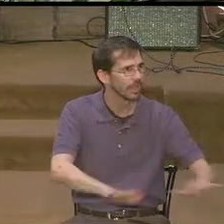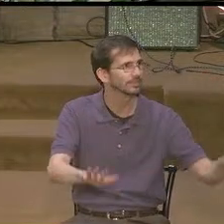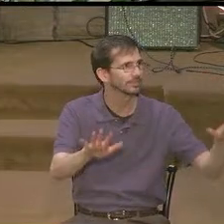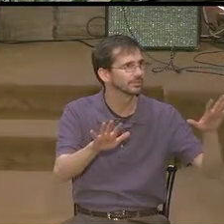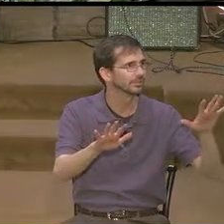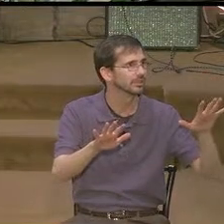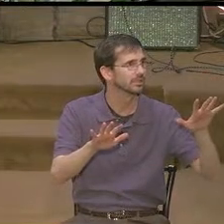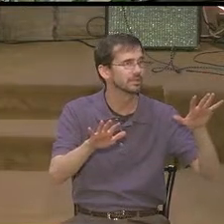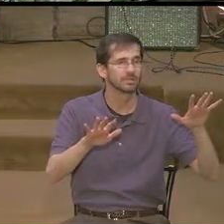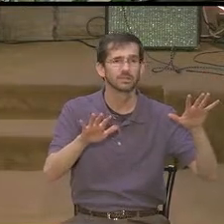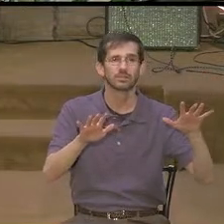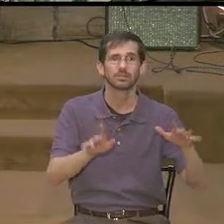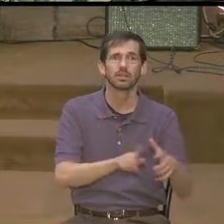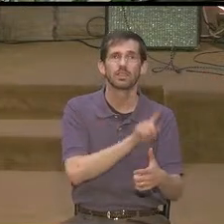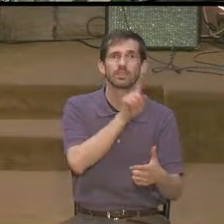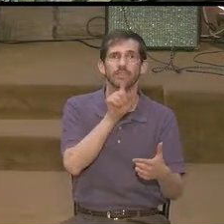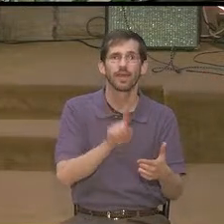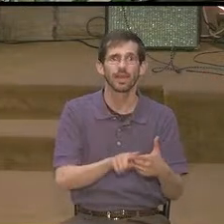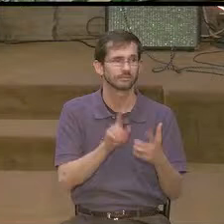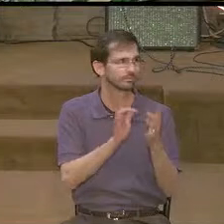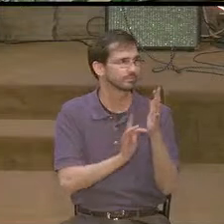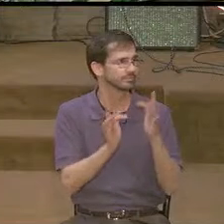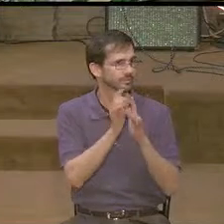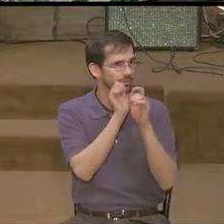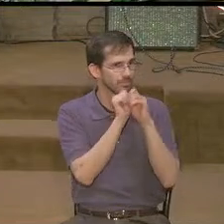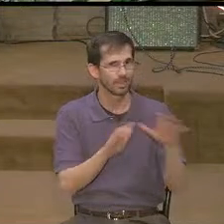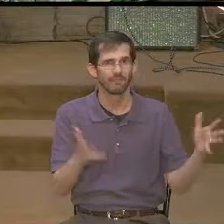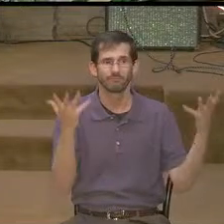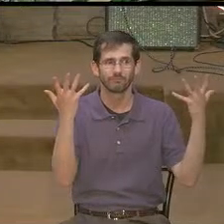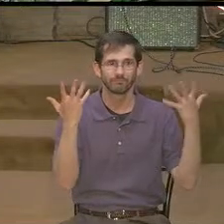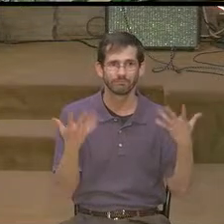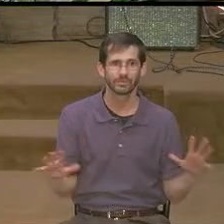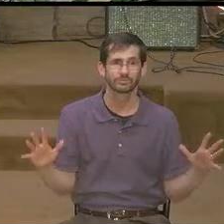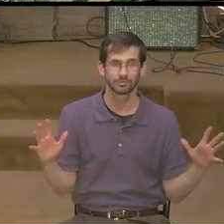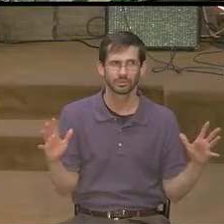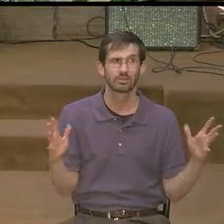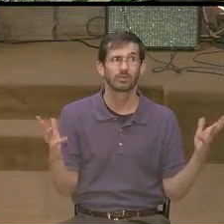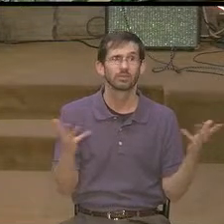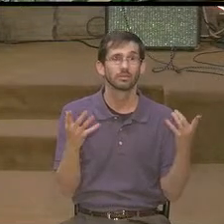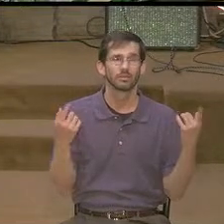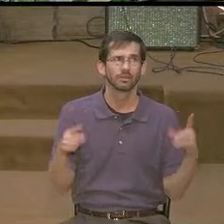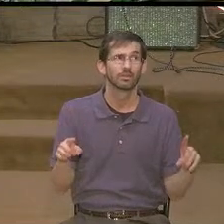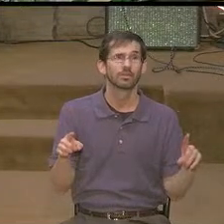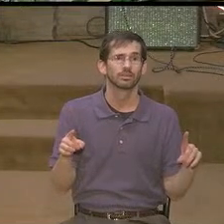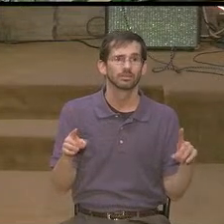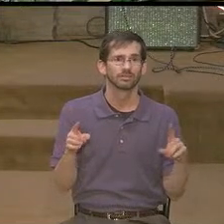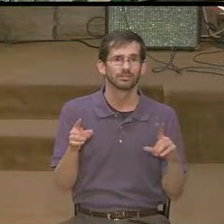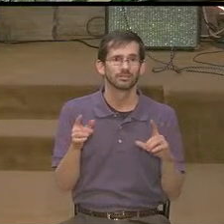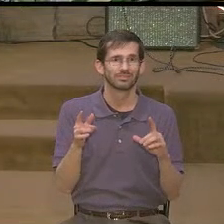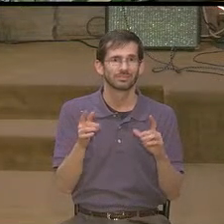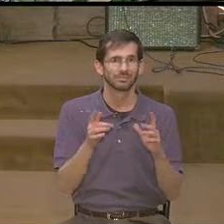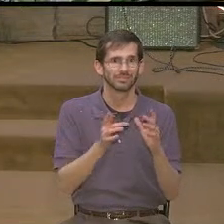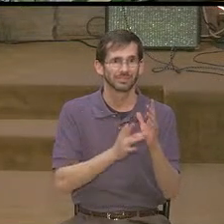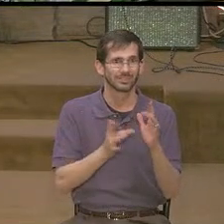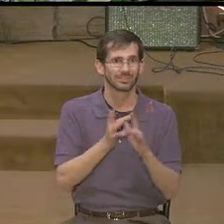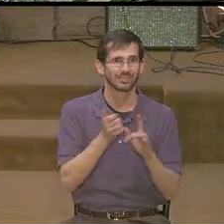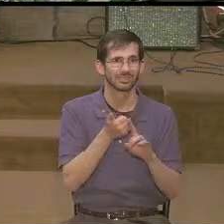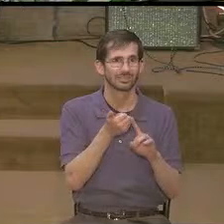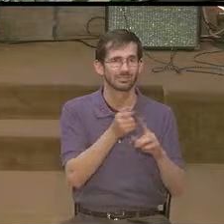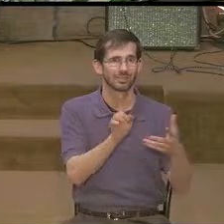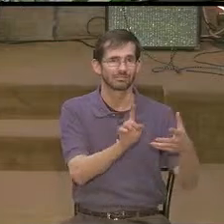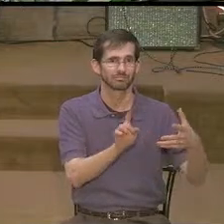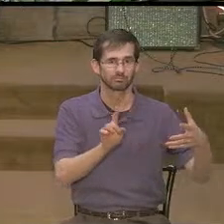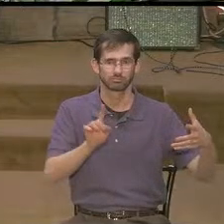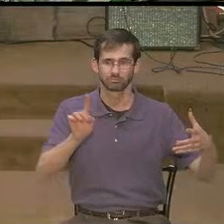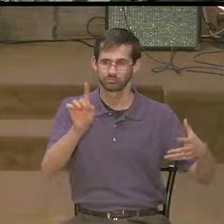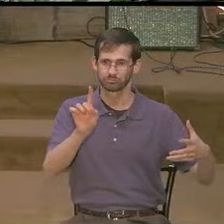came to pass, when he had blessed them, that he was parted from them and carried